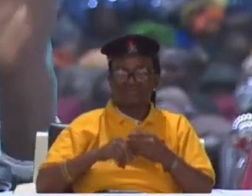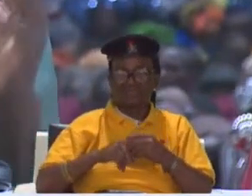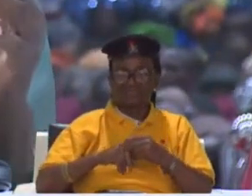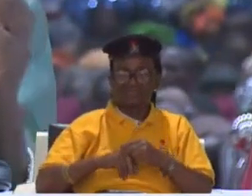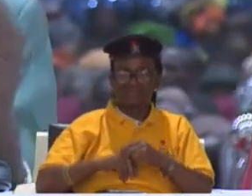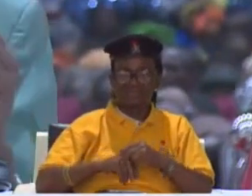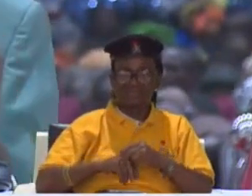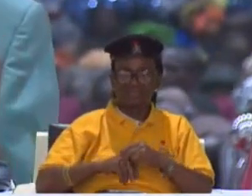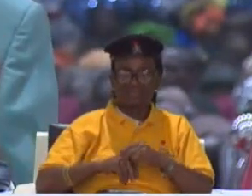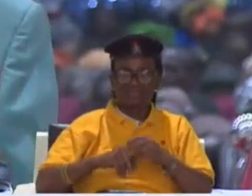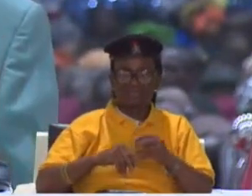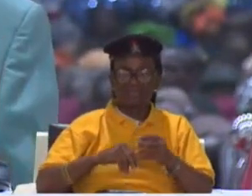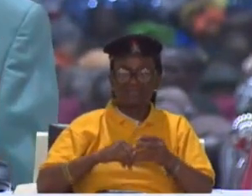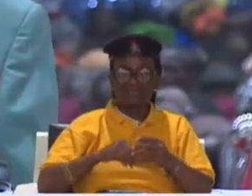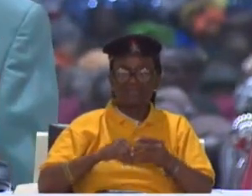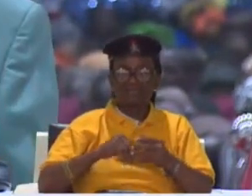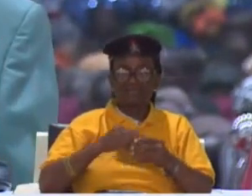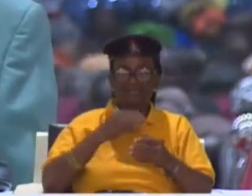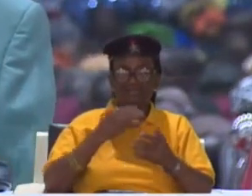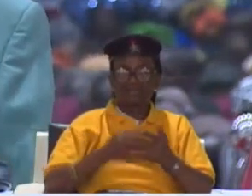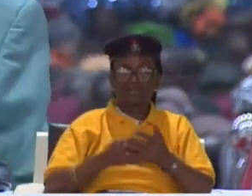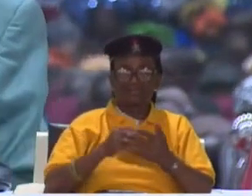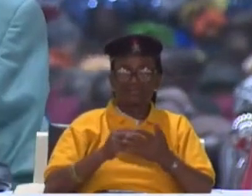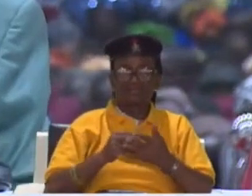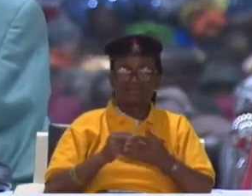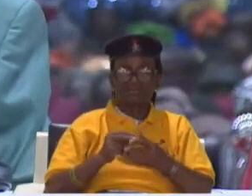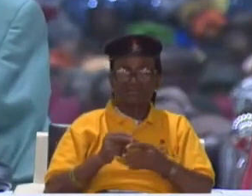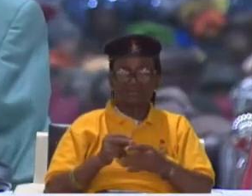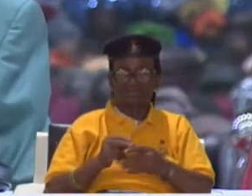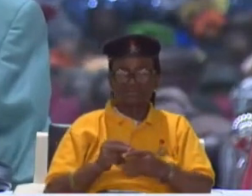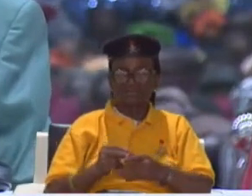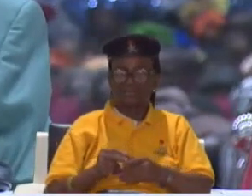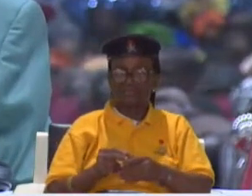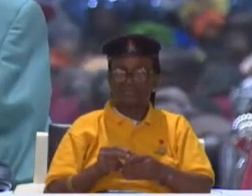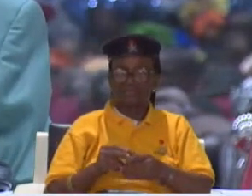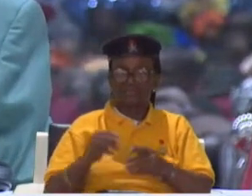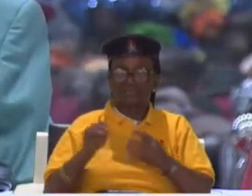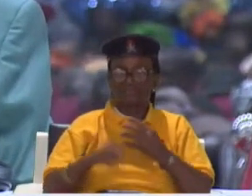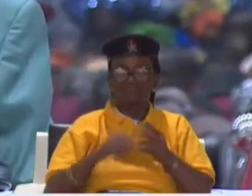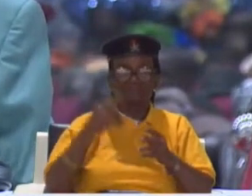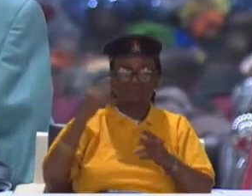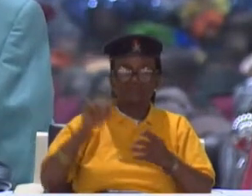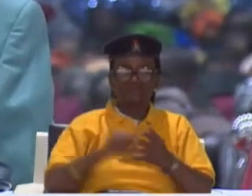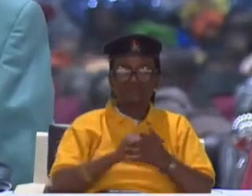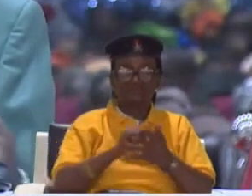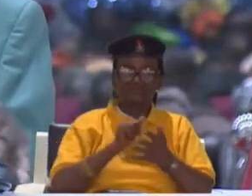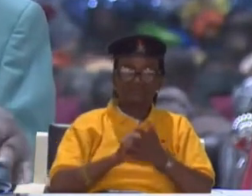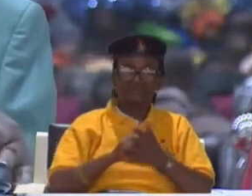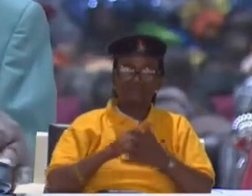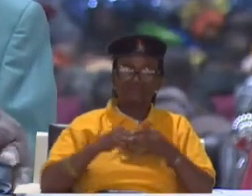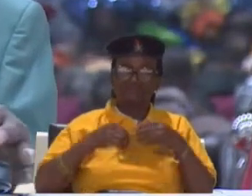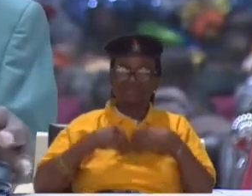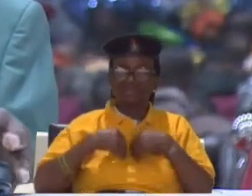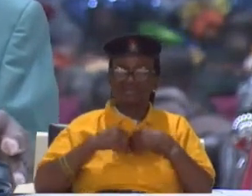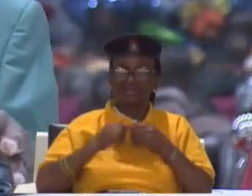Good news for those who have problems with their